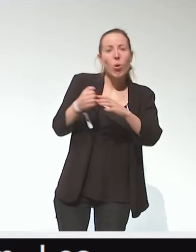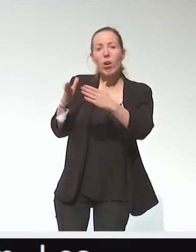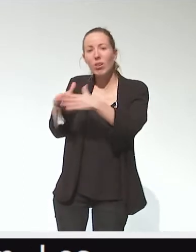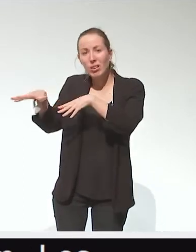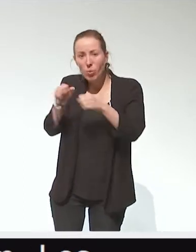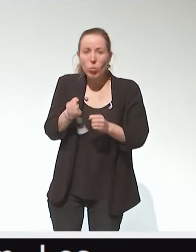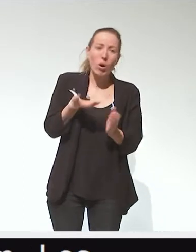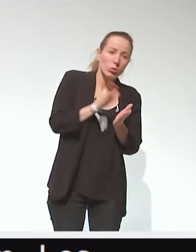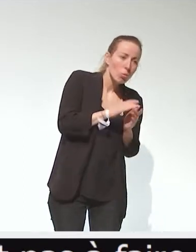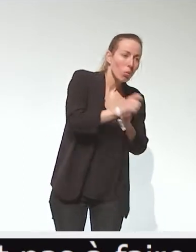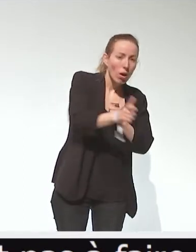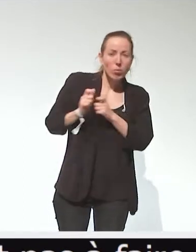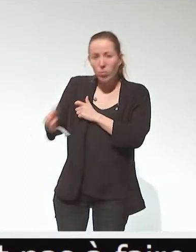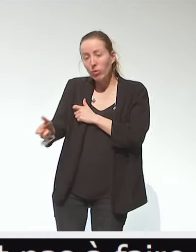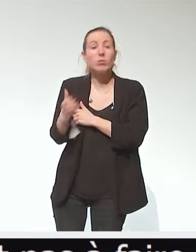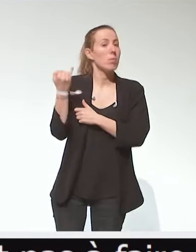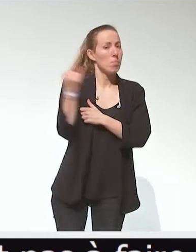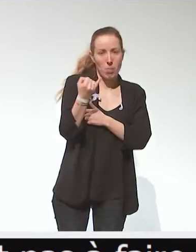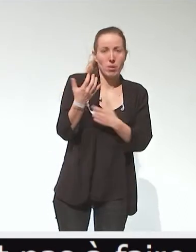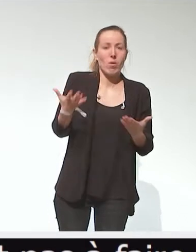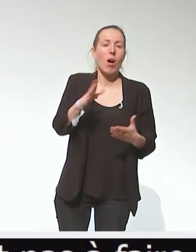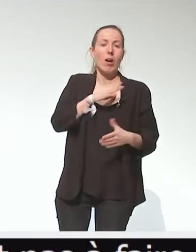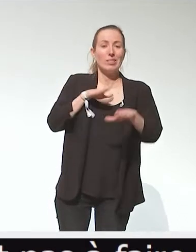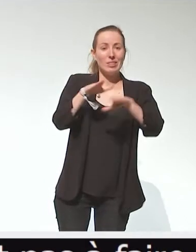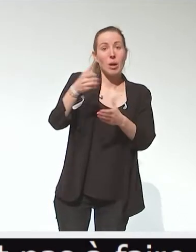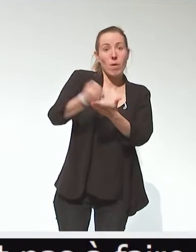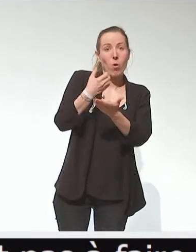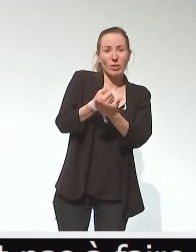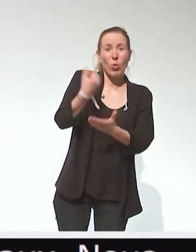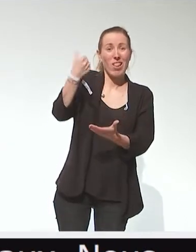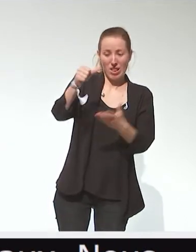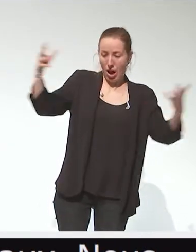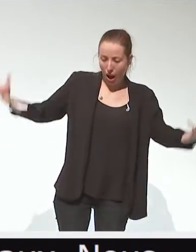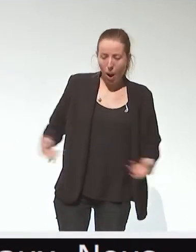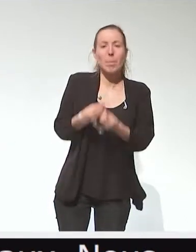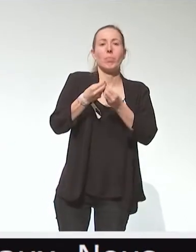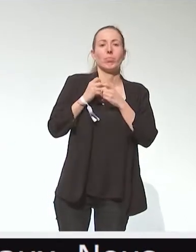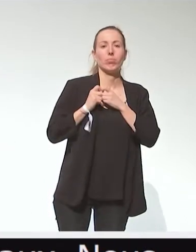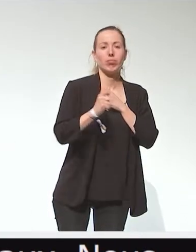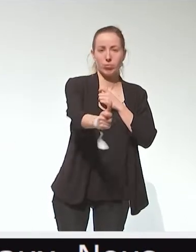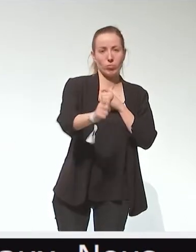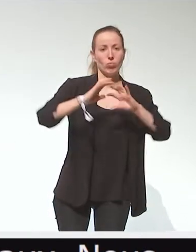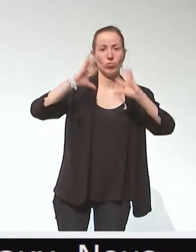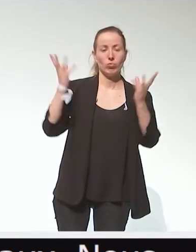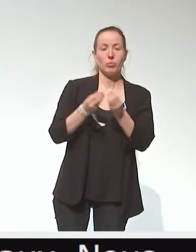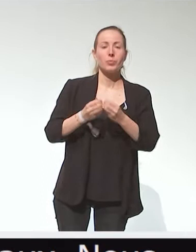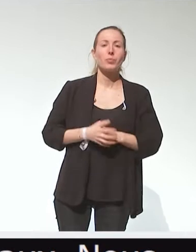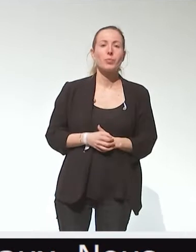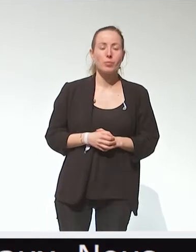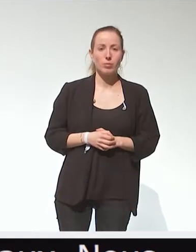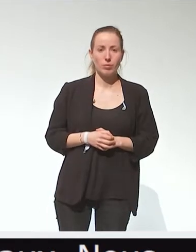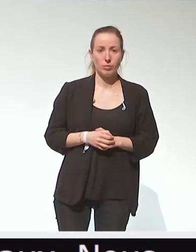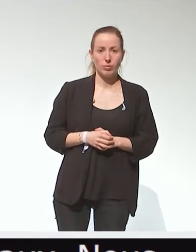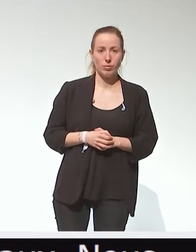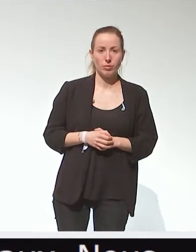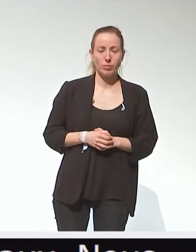to two networks, to the procedures twice. We have a single